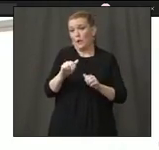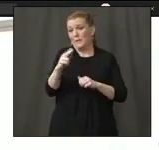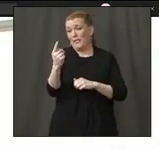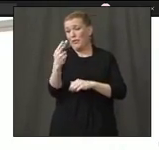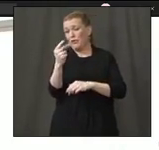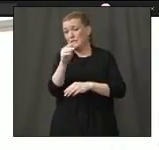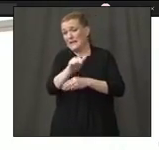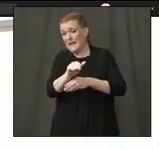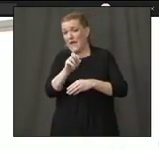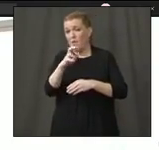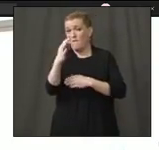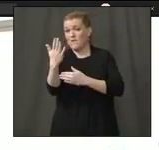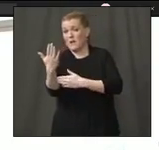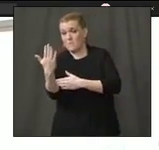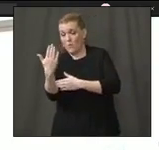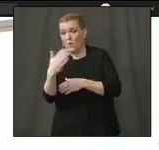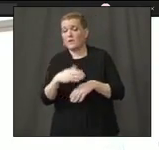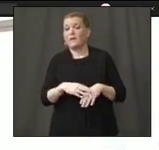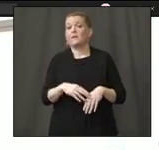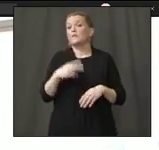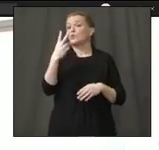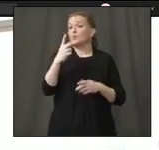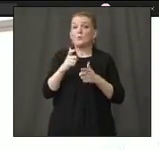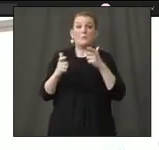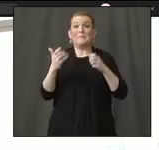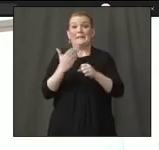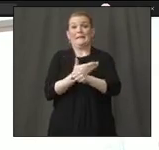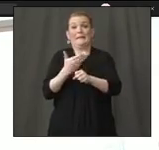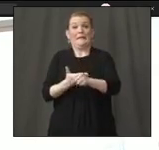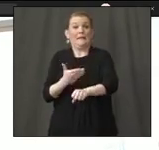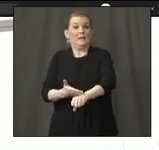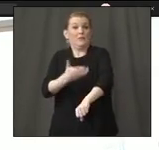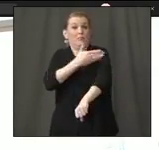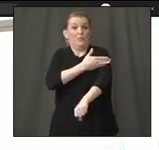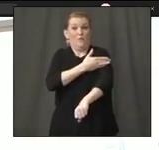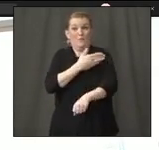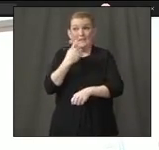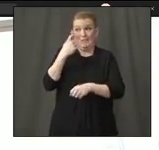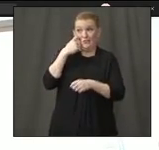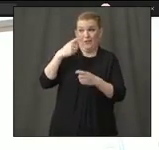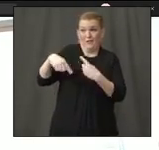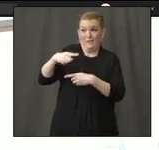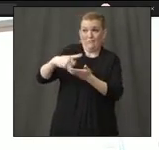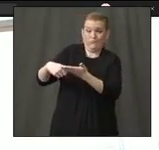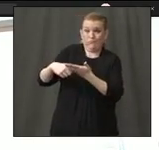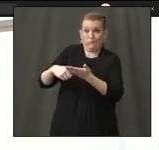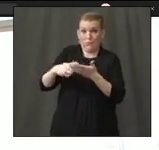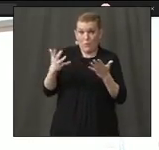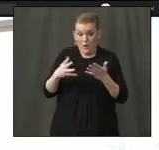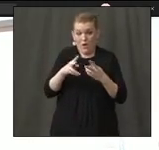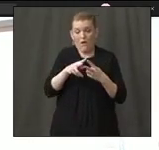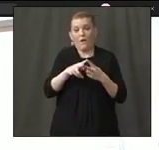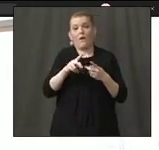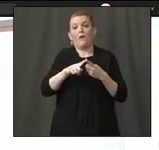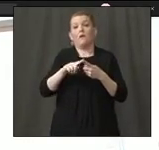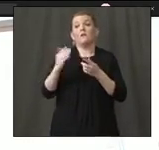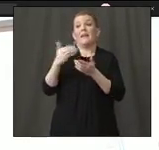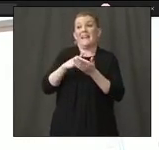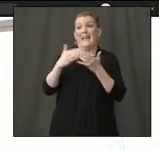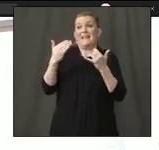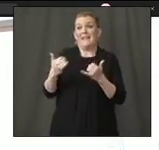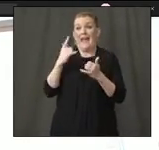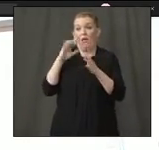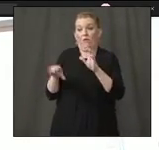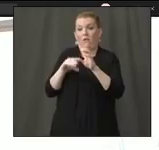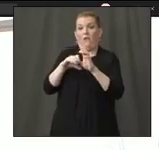improvements were focused and made through this last round. Again, a focus on minority-owned,